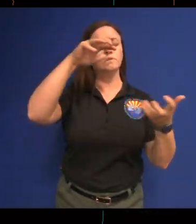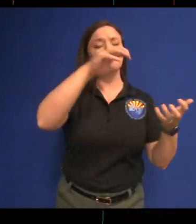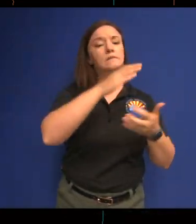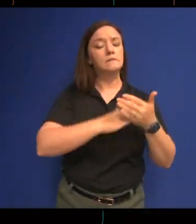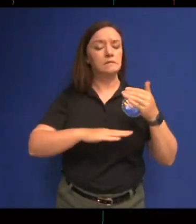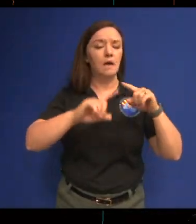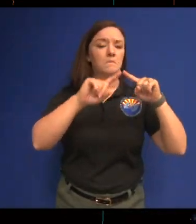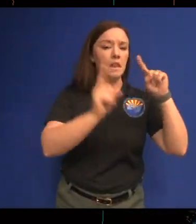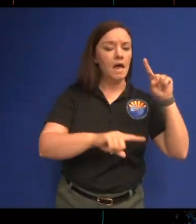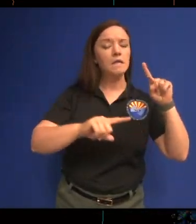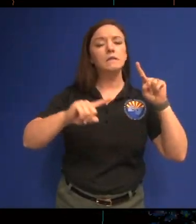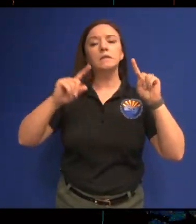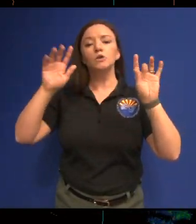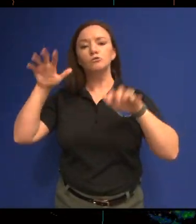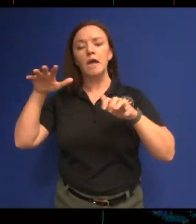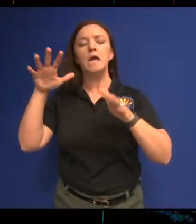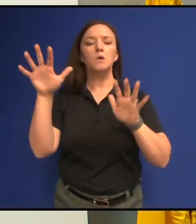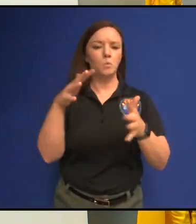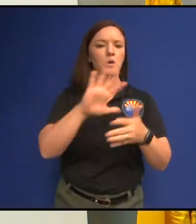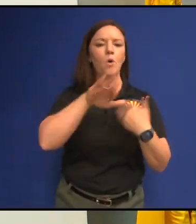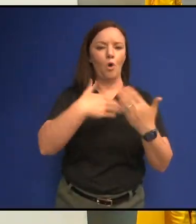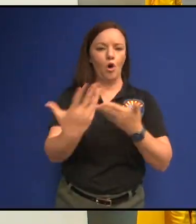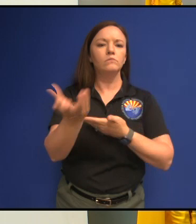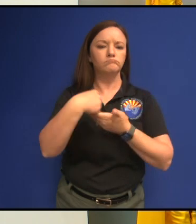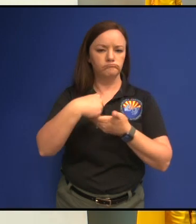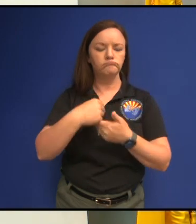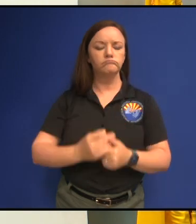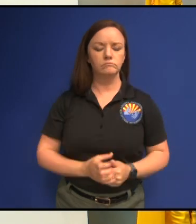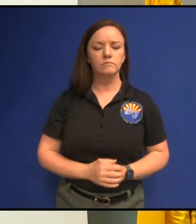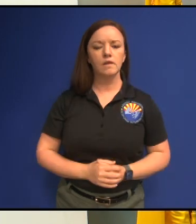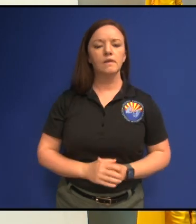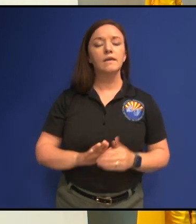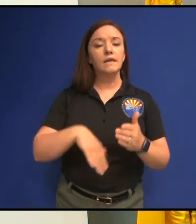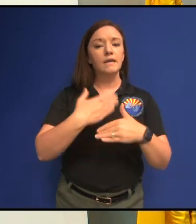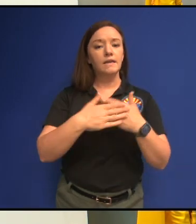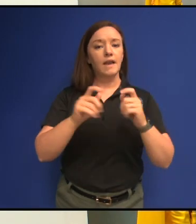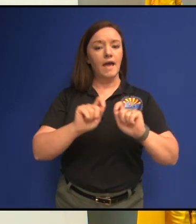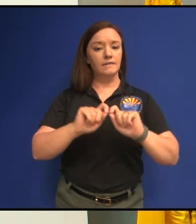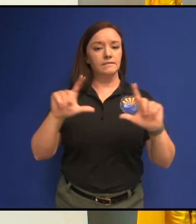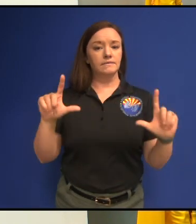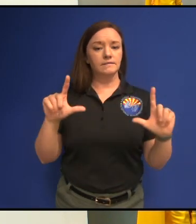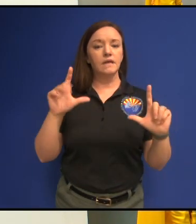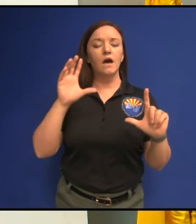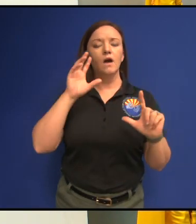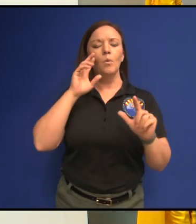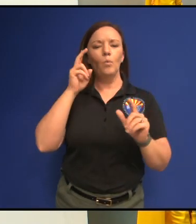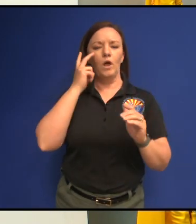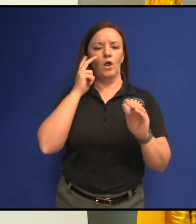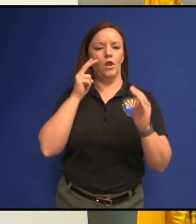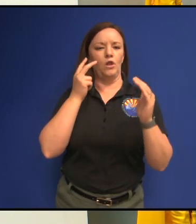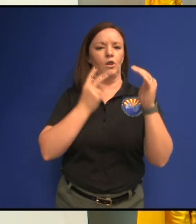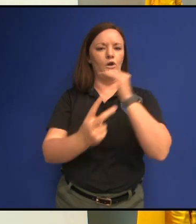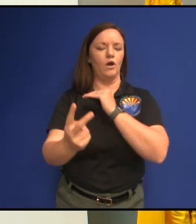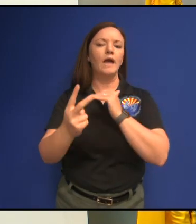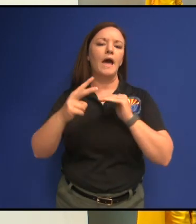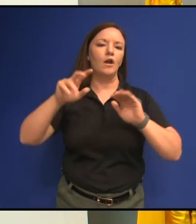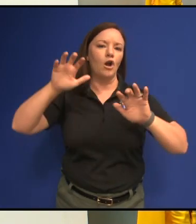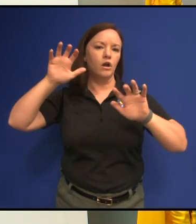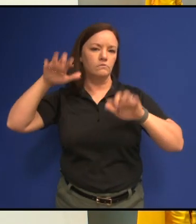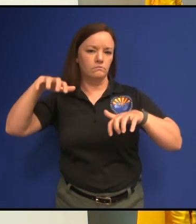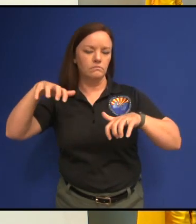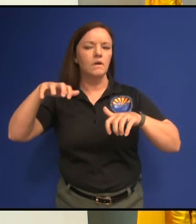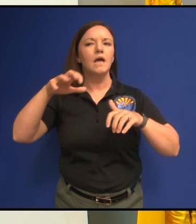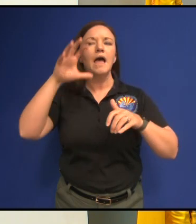some winds out of those. So if we go to the next slide here, we'll look at our precipitation estimates and observations